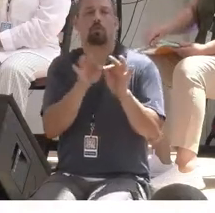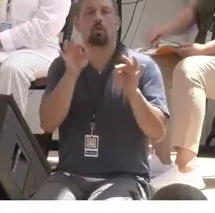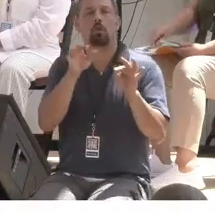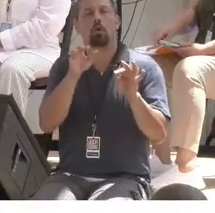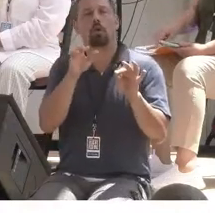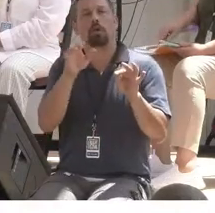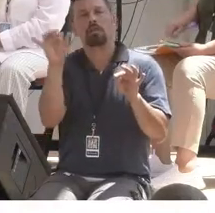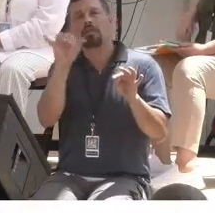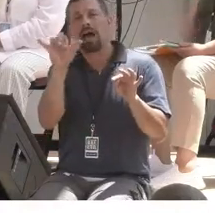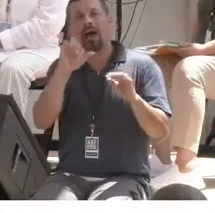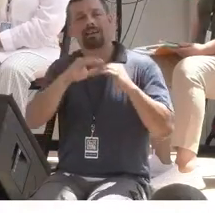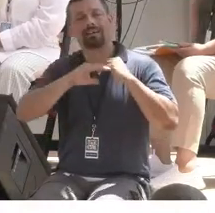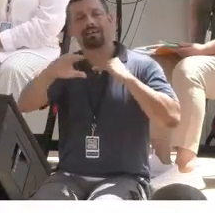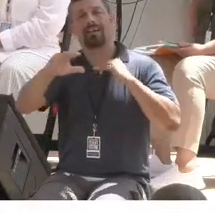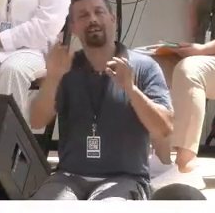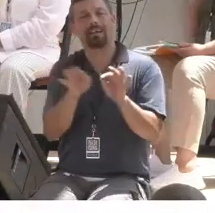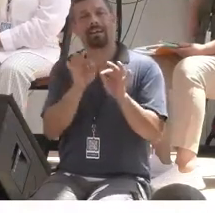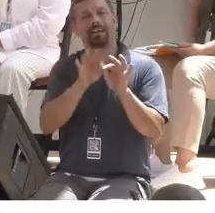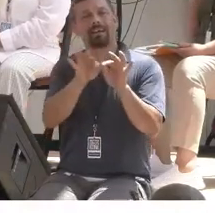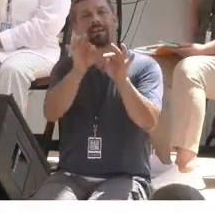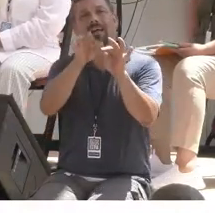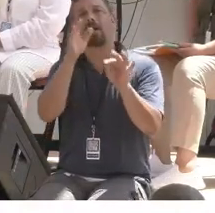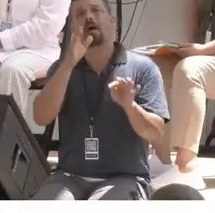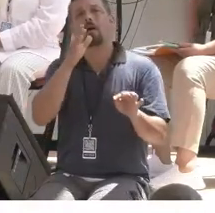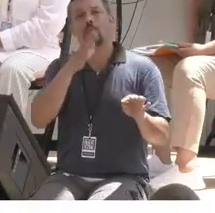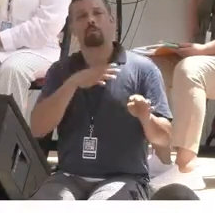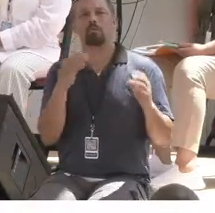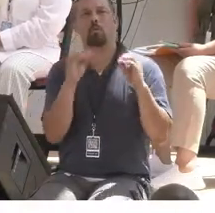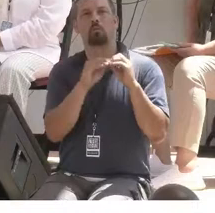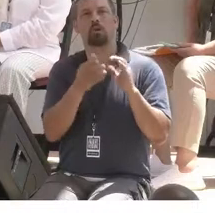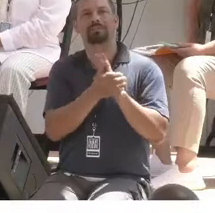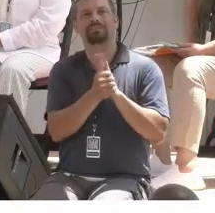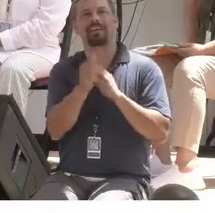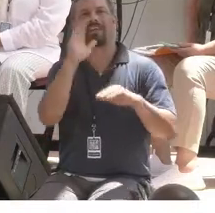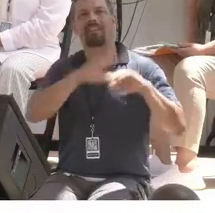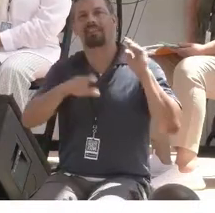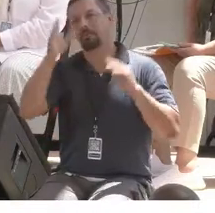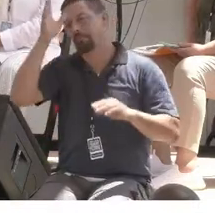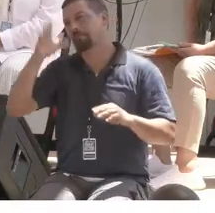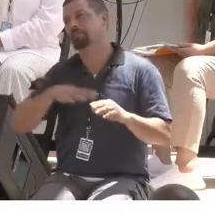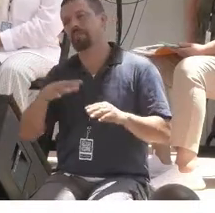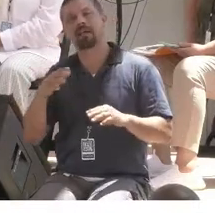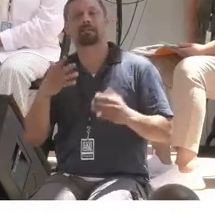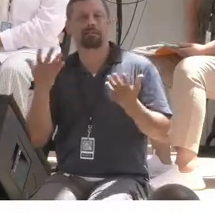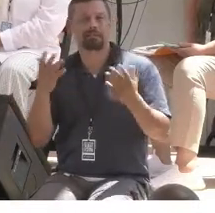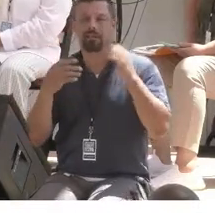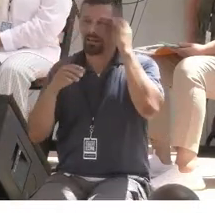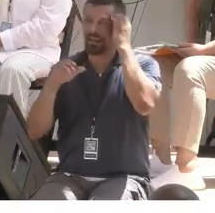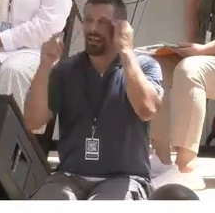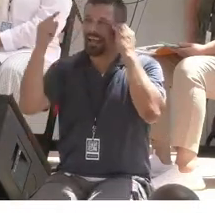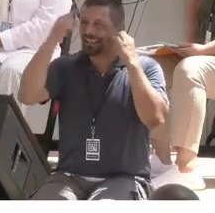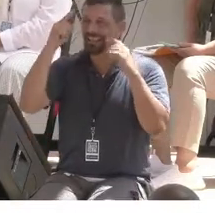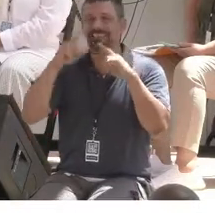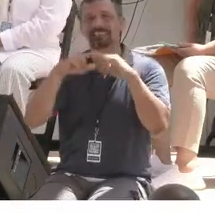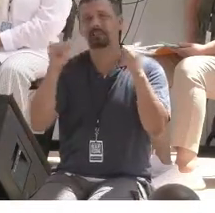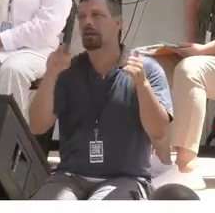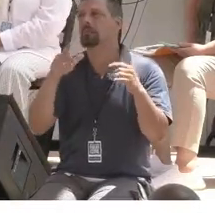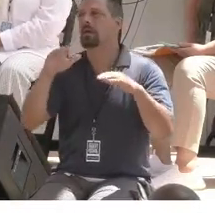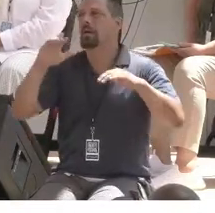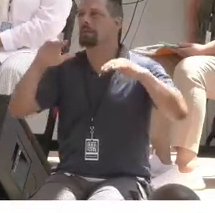can work better. They actually have they are better than men at making carpets. So there's a reason. And the same, I think the balance, now that we